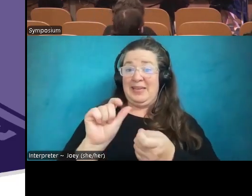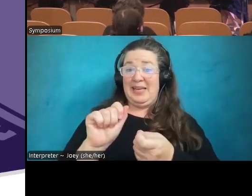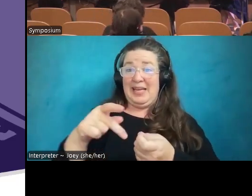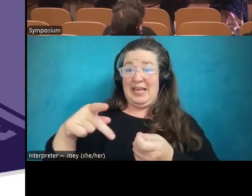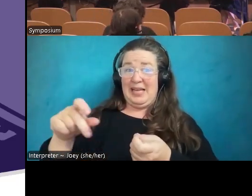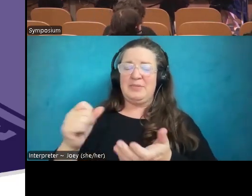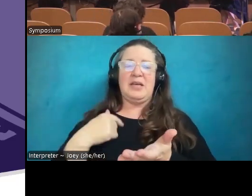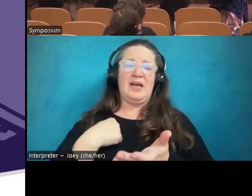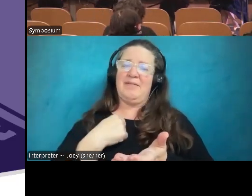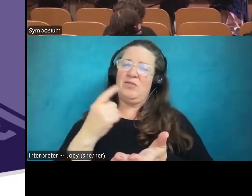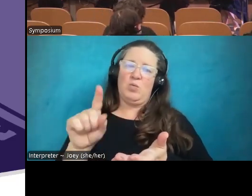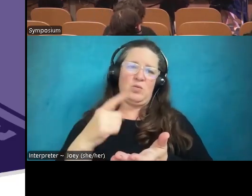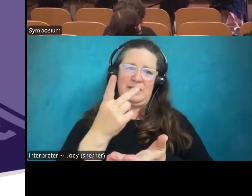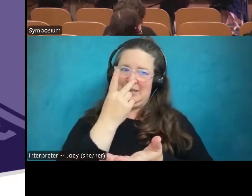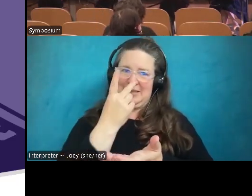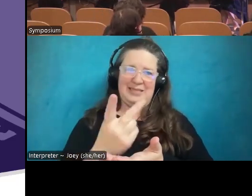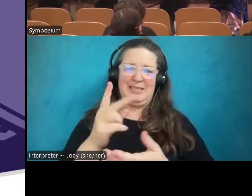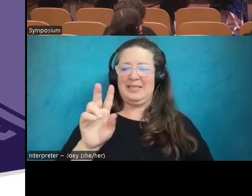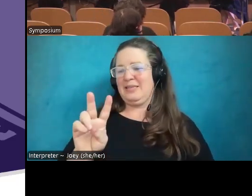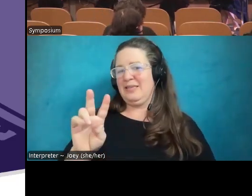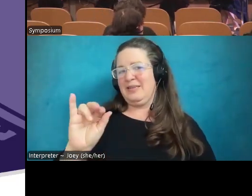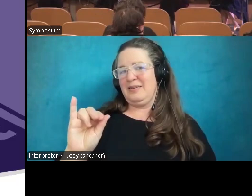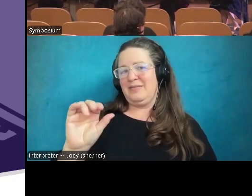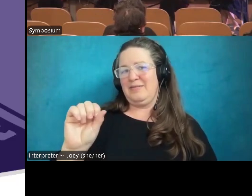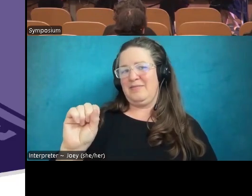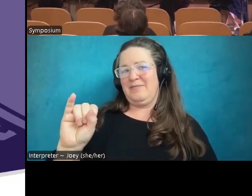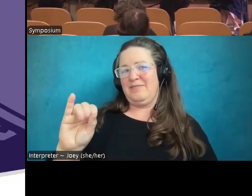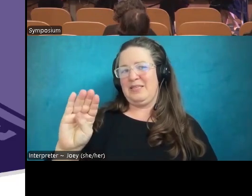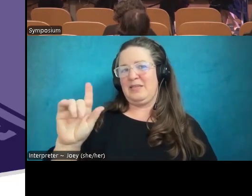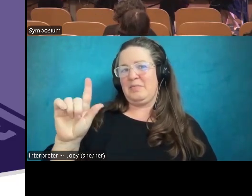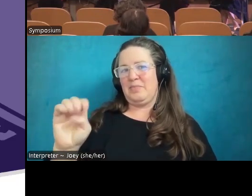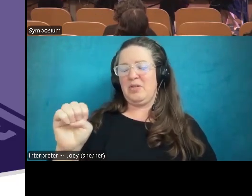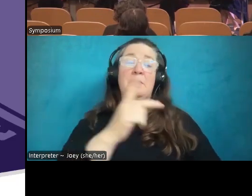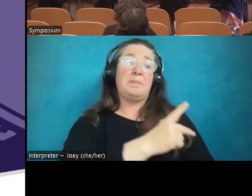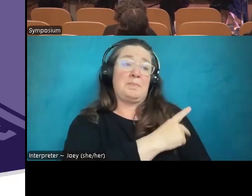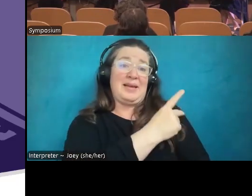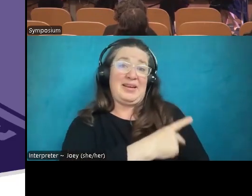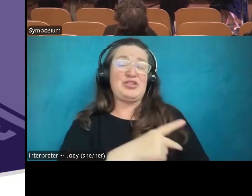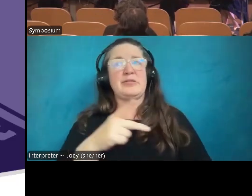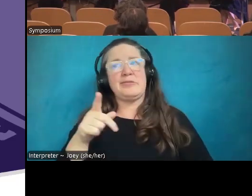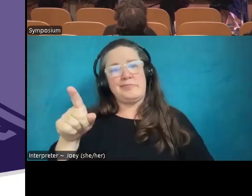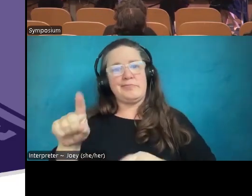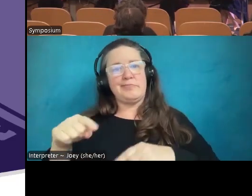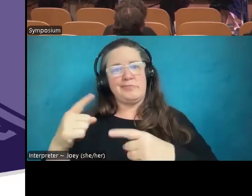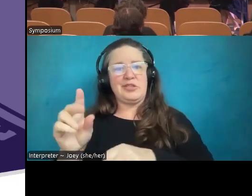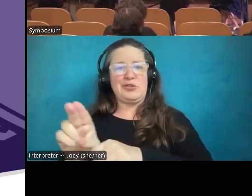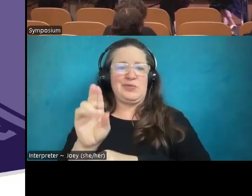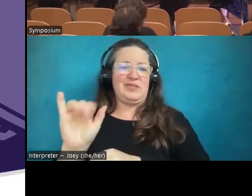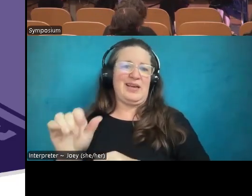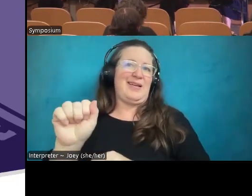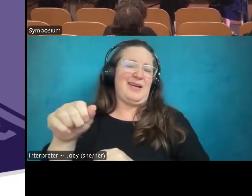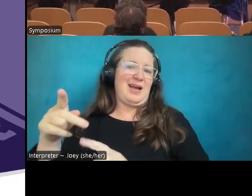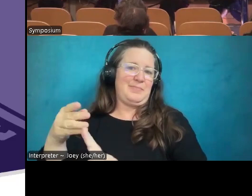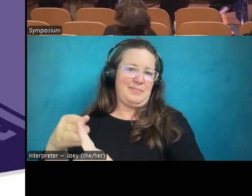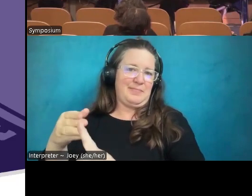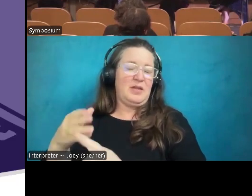Visible, and that's really been kind of anecdotally, just have patients who are coming in and using that app. There are some patients who seem